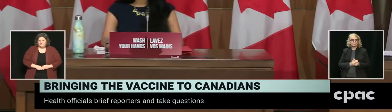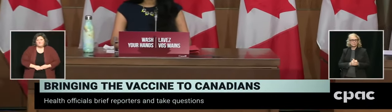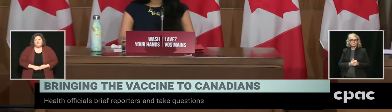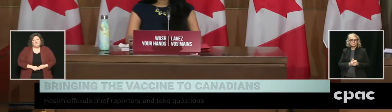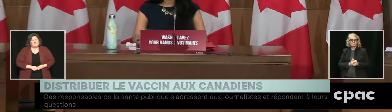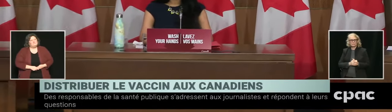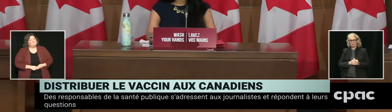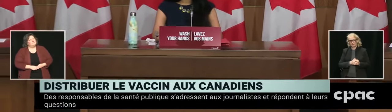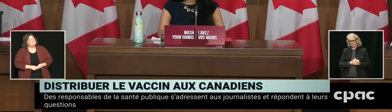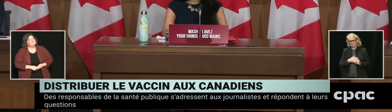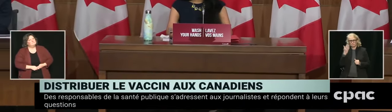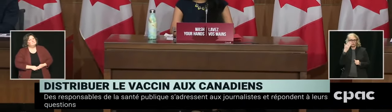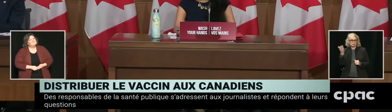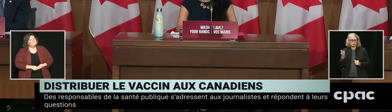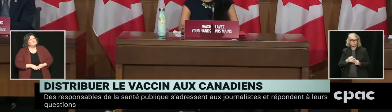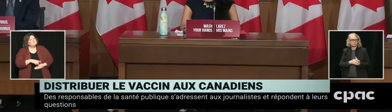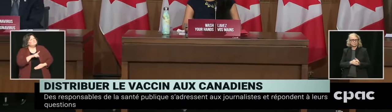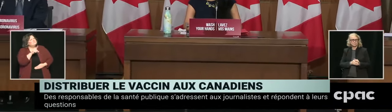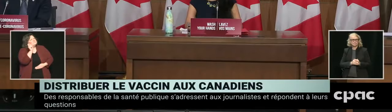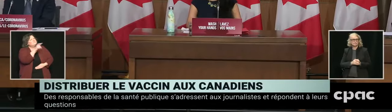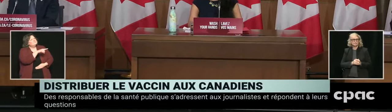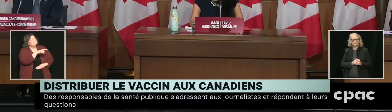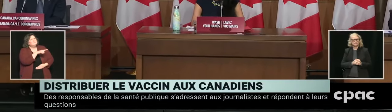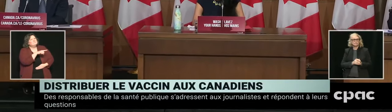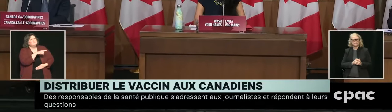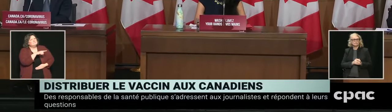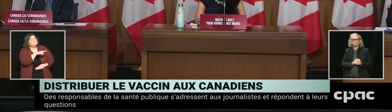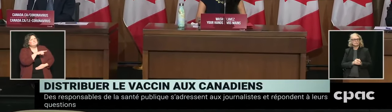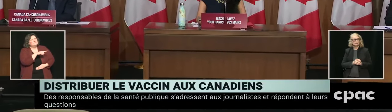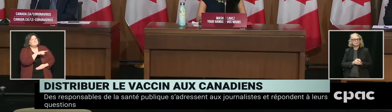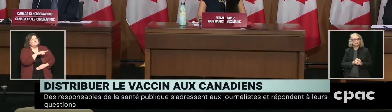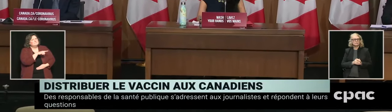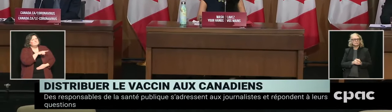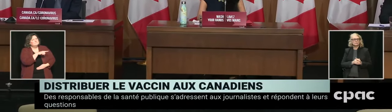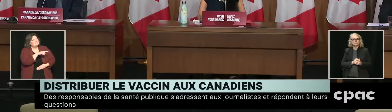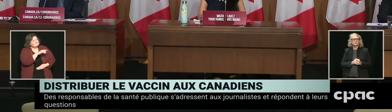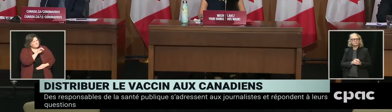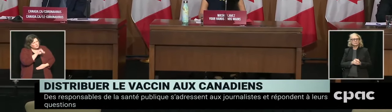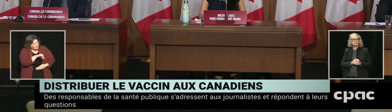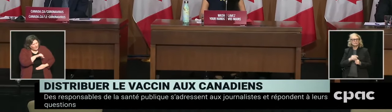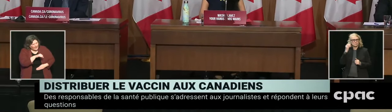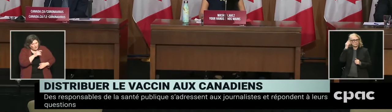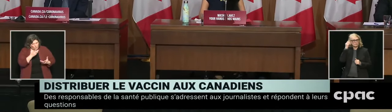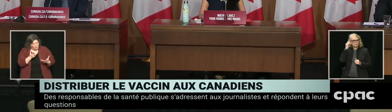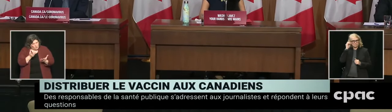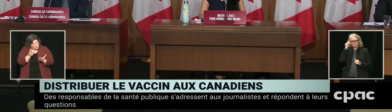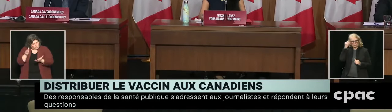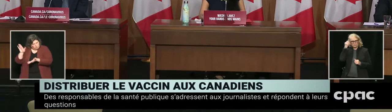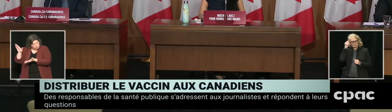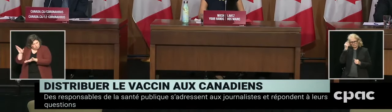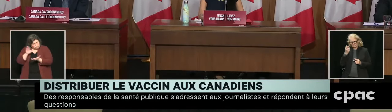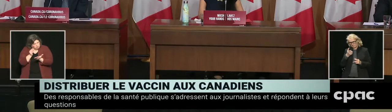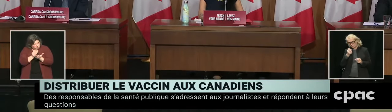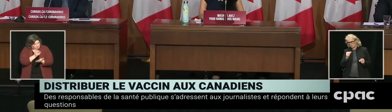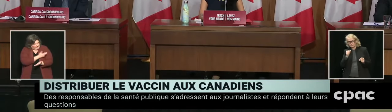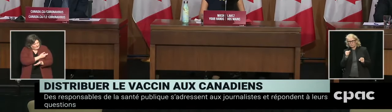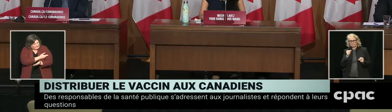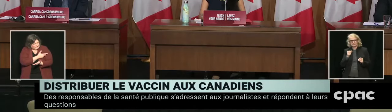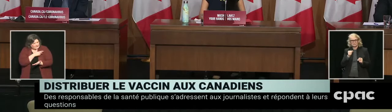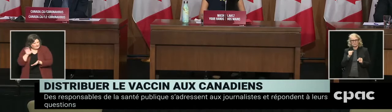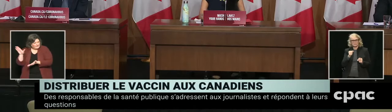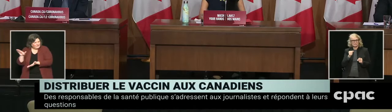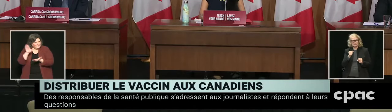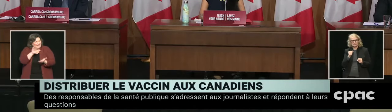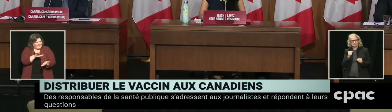good afternoon. I'm wondering if you could talk a little bit more about what this pre-positioning of vaccines would actually look like and what the shelf life is.